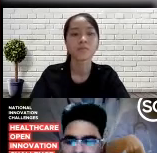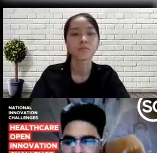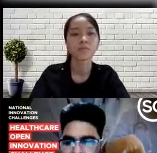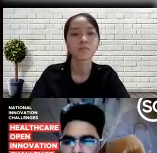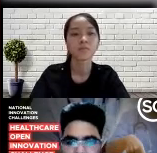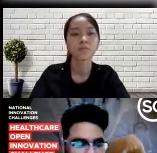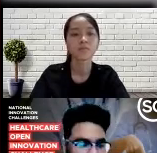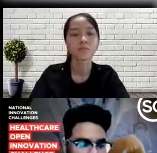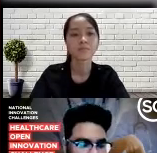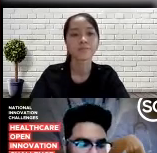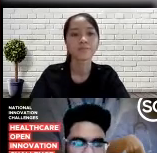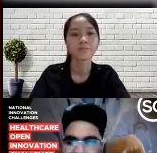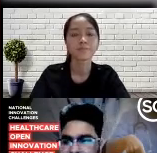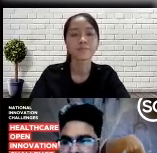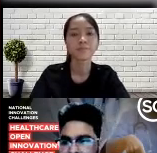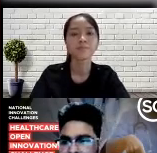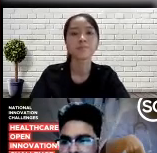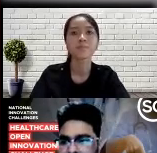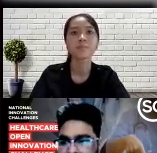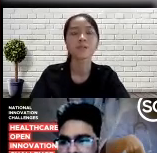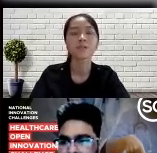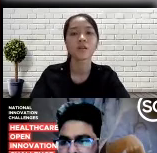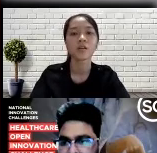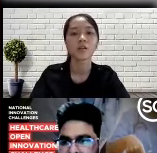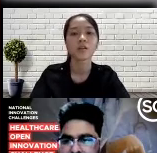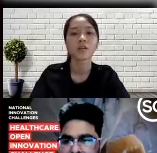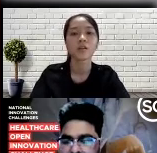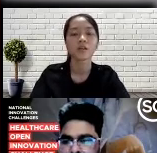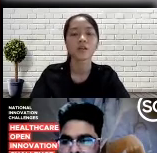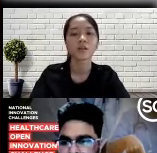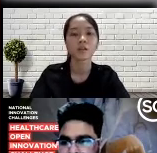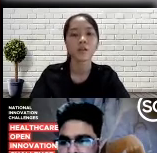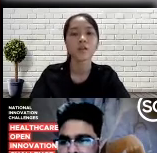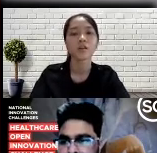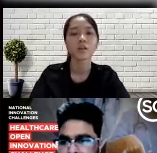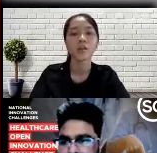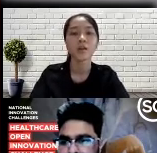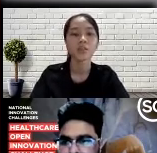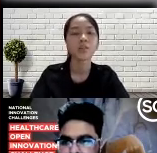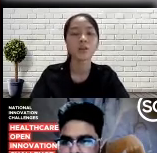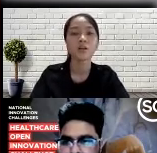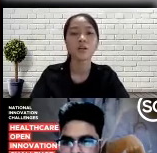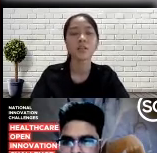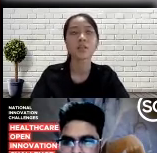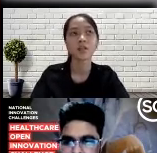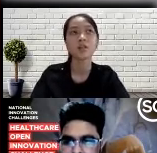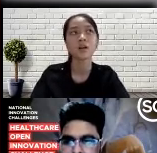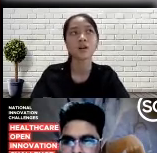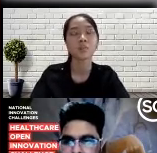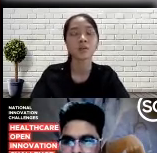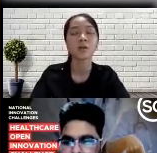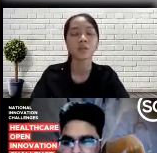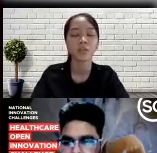typically require this texture of food in size? Yeah, actually a